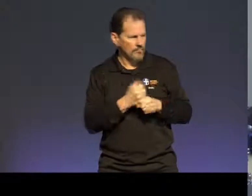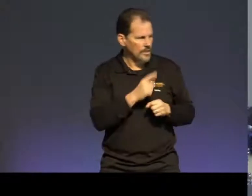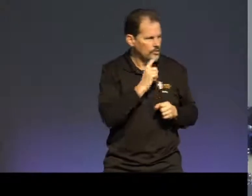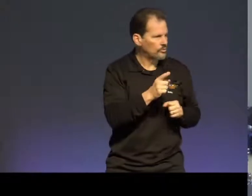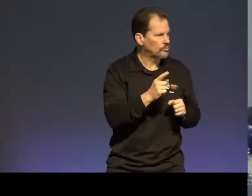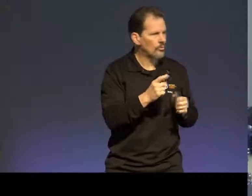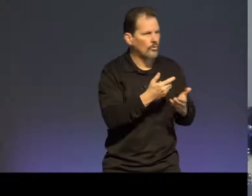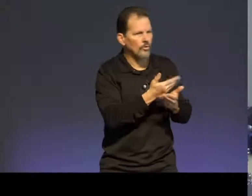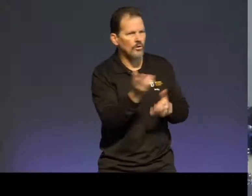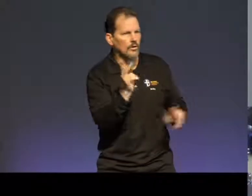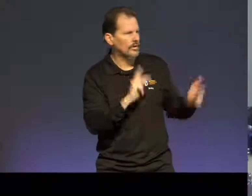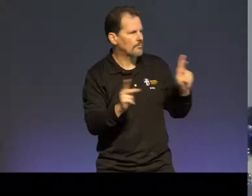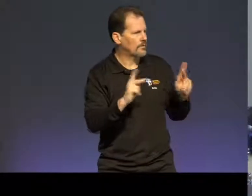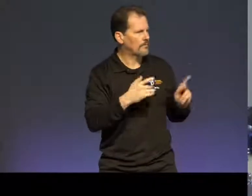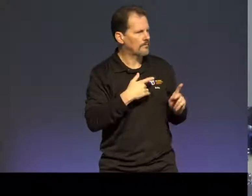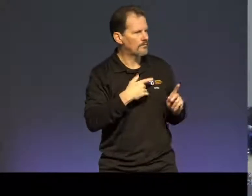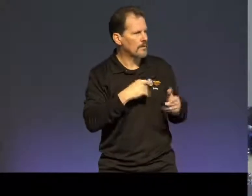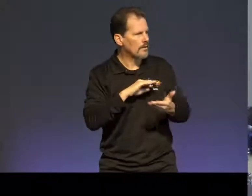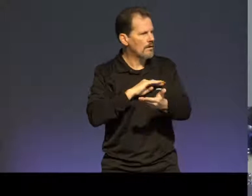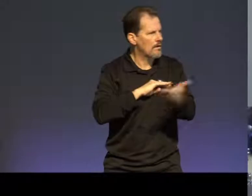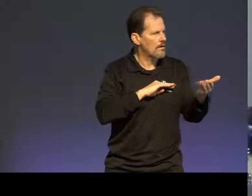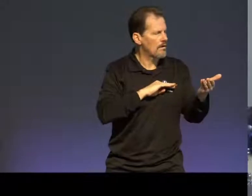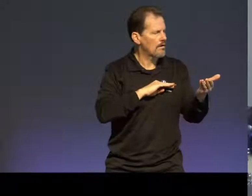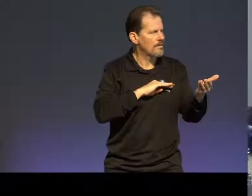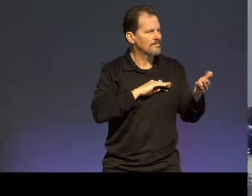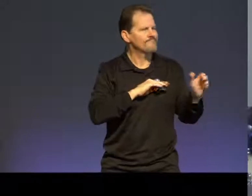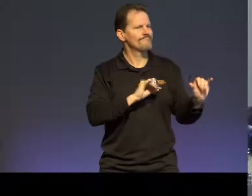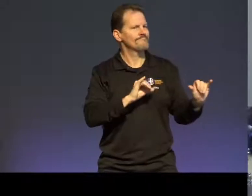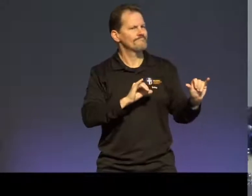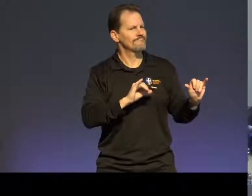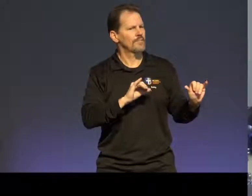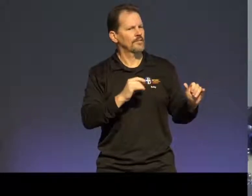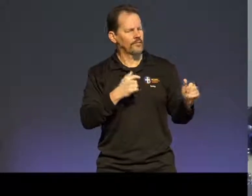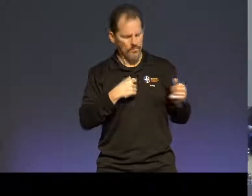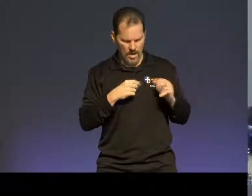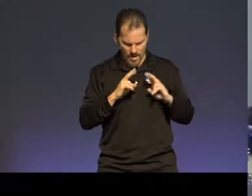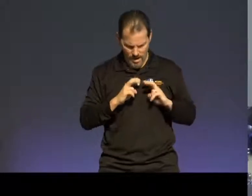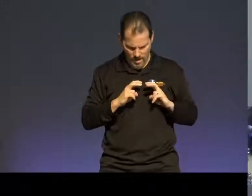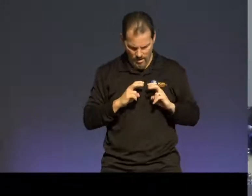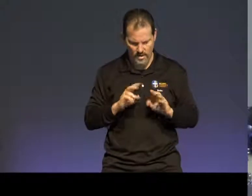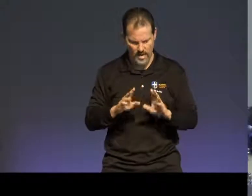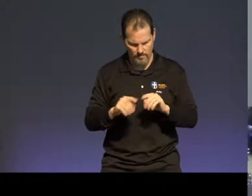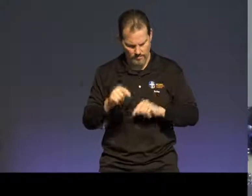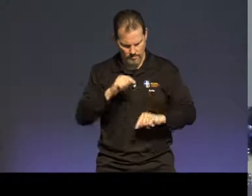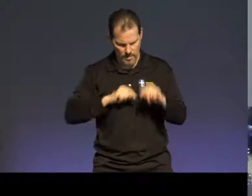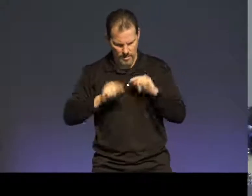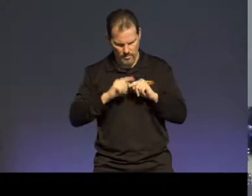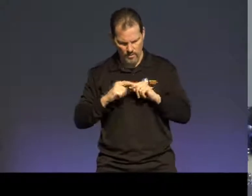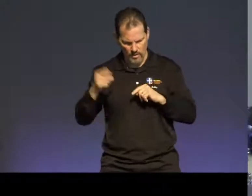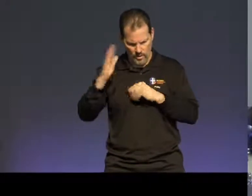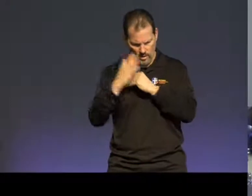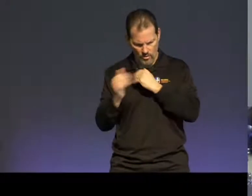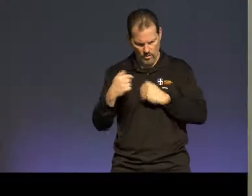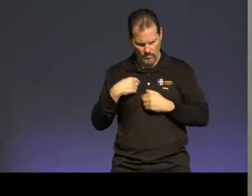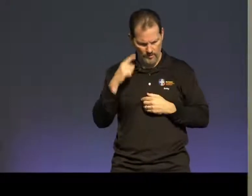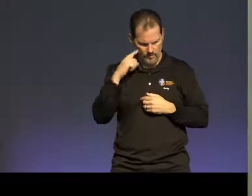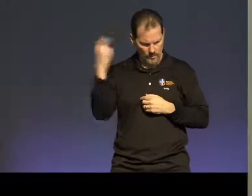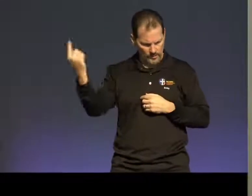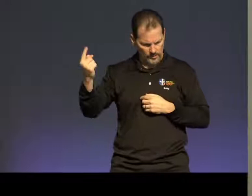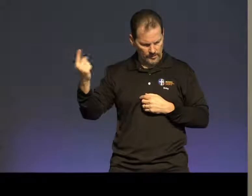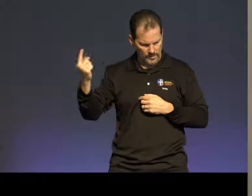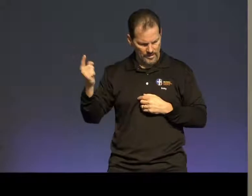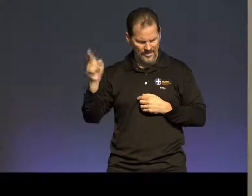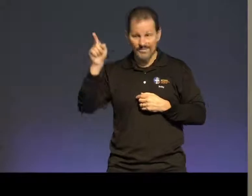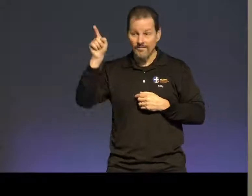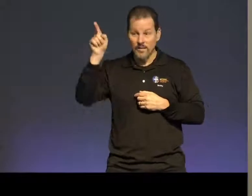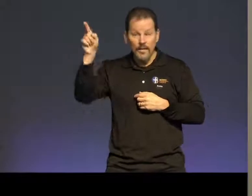you? And what it made me ask myself was, when God called you, did he know what you were? When he called you, did he